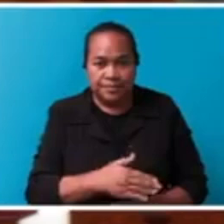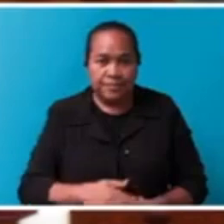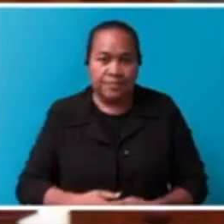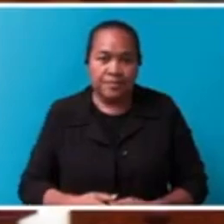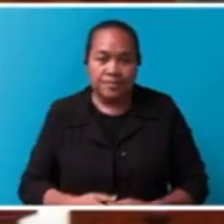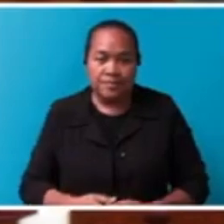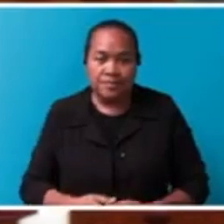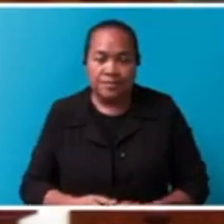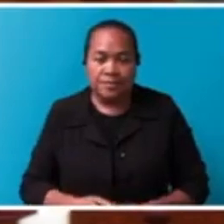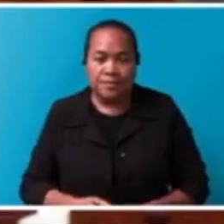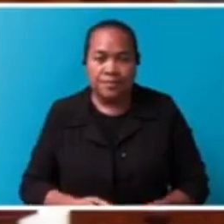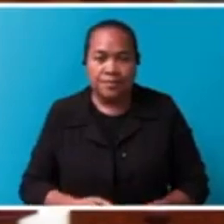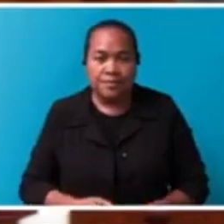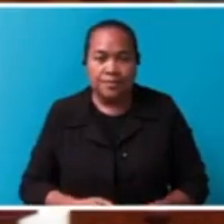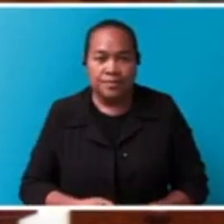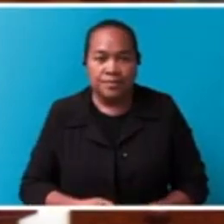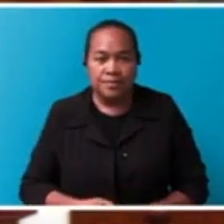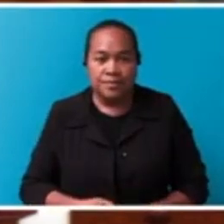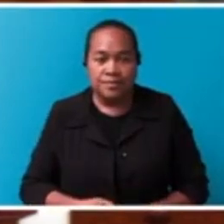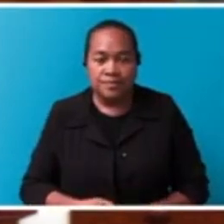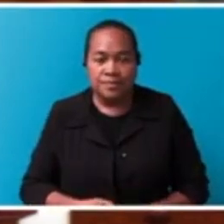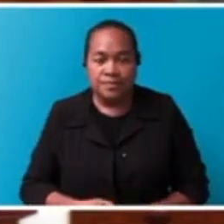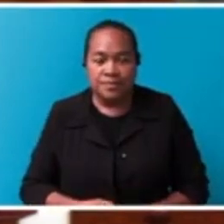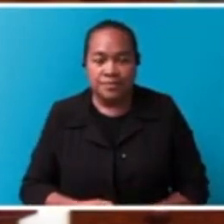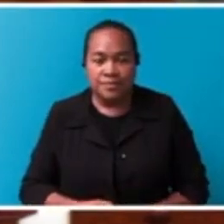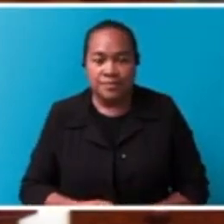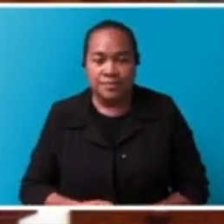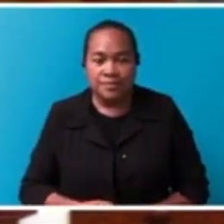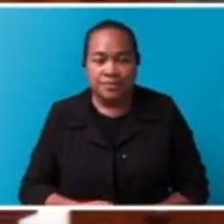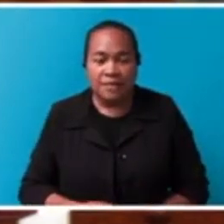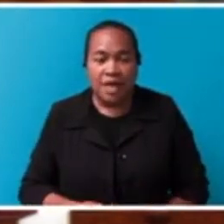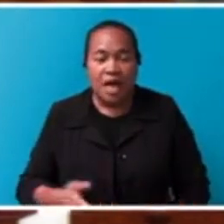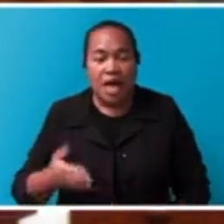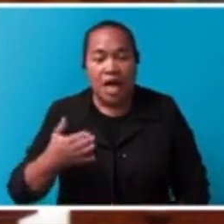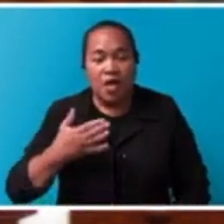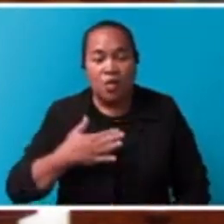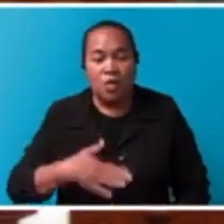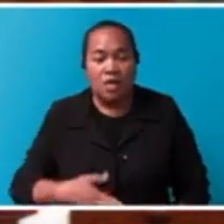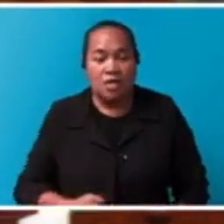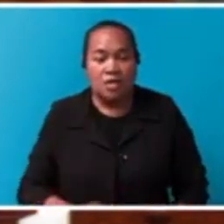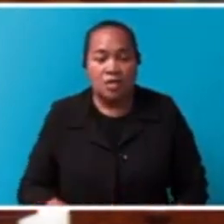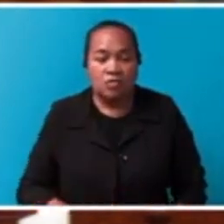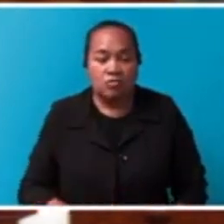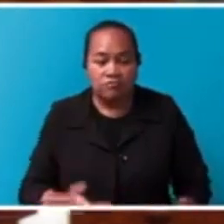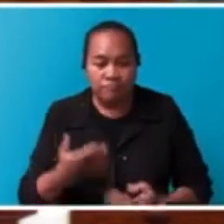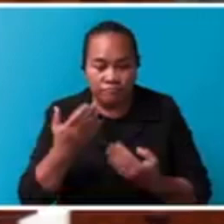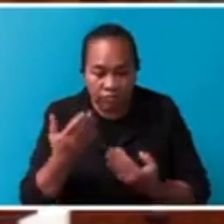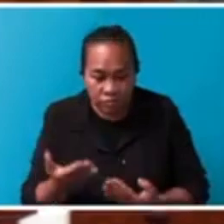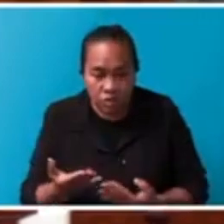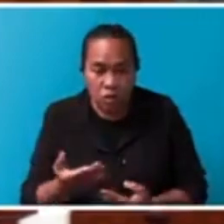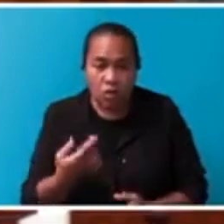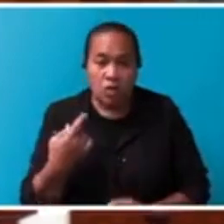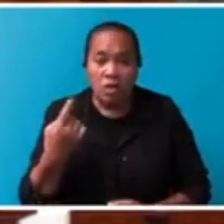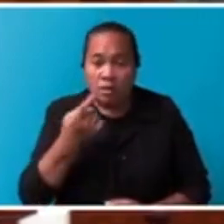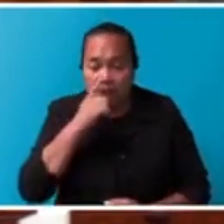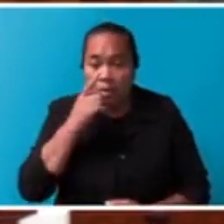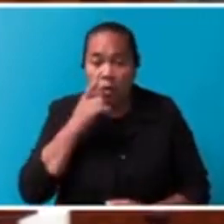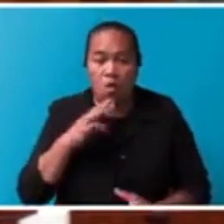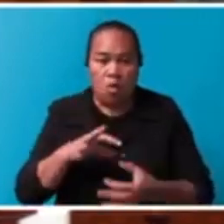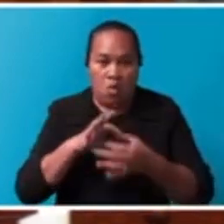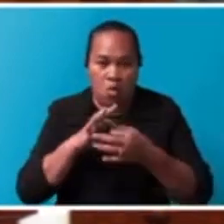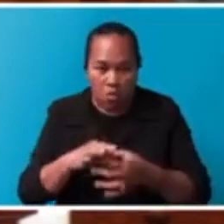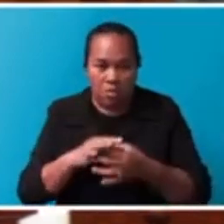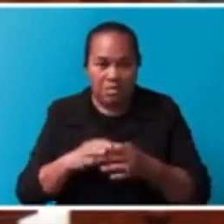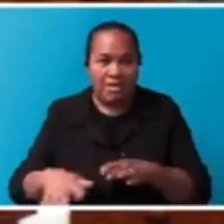sir, I would like to begin by acknowledging the traditional owners of the land on